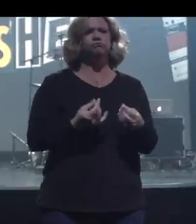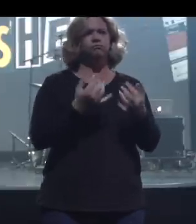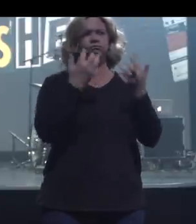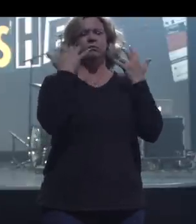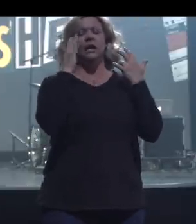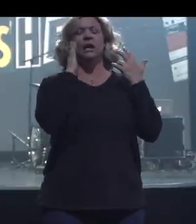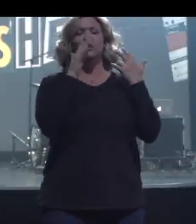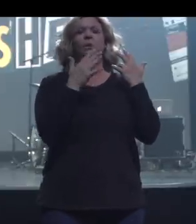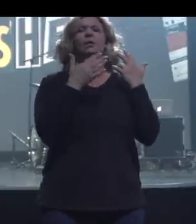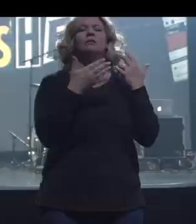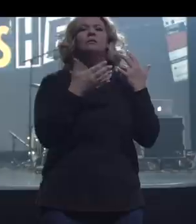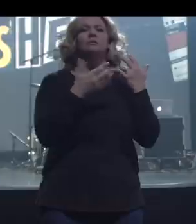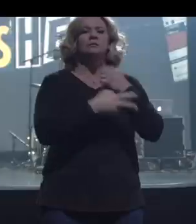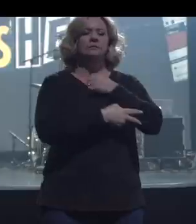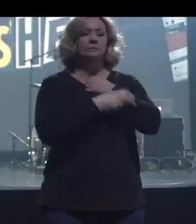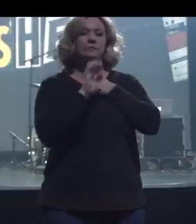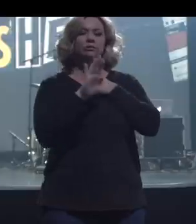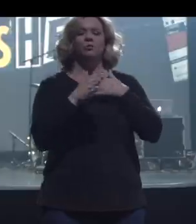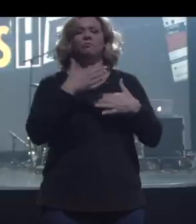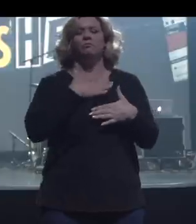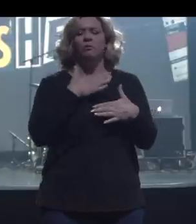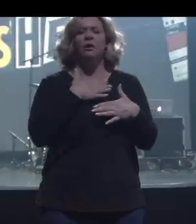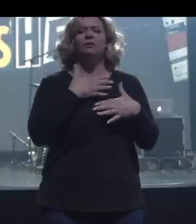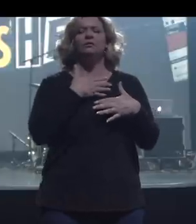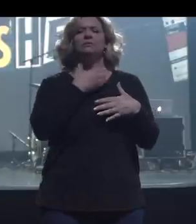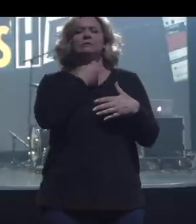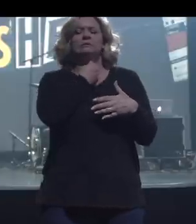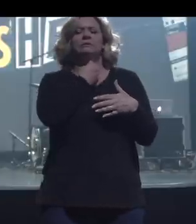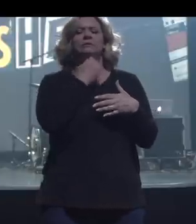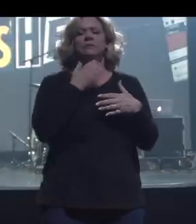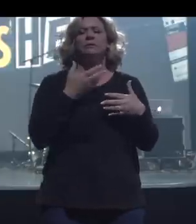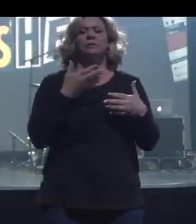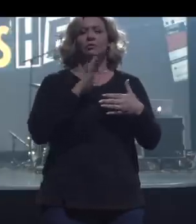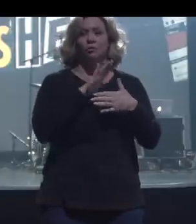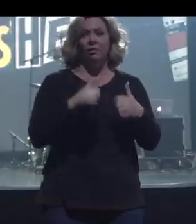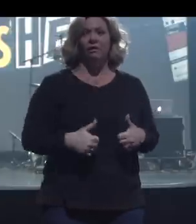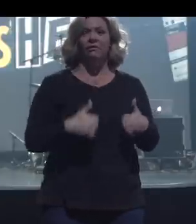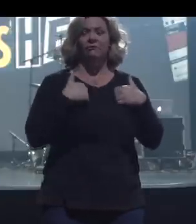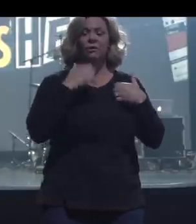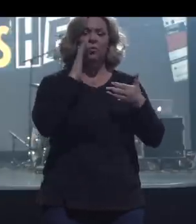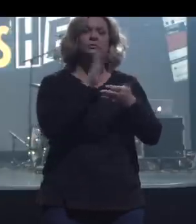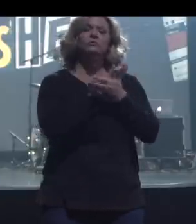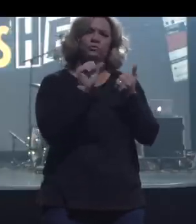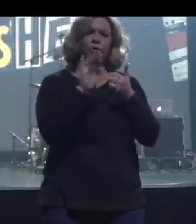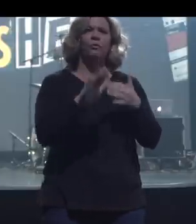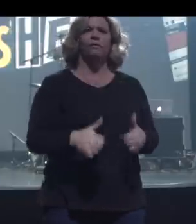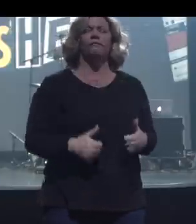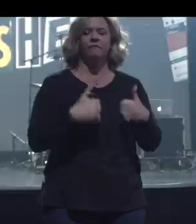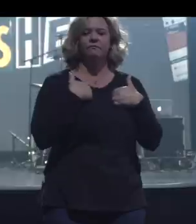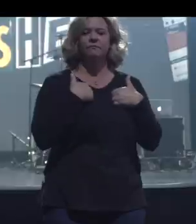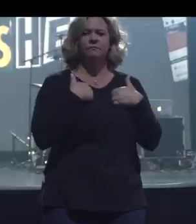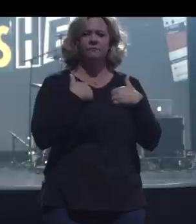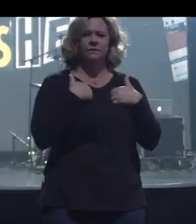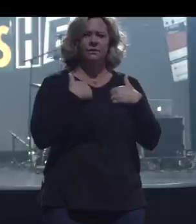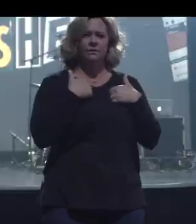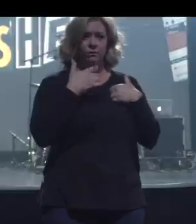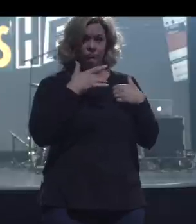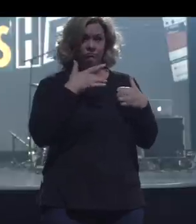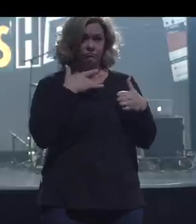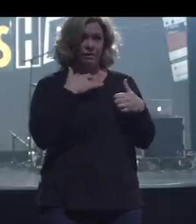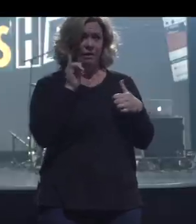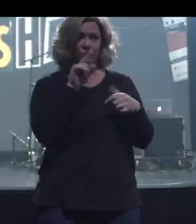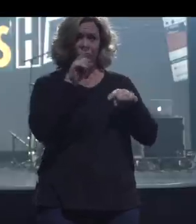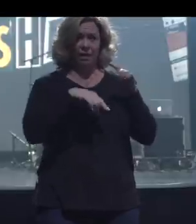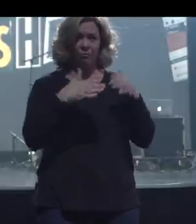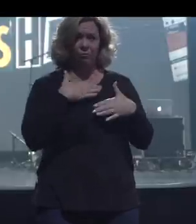and choke the very breath from your life and destroy you. Anybody else feel breathless?